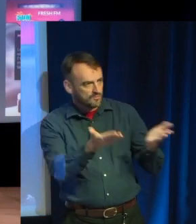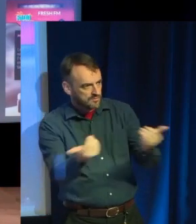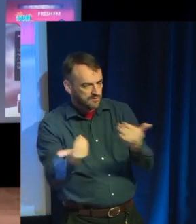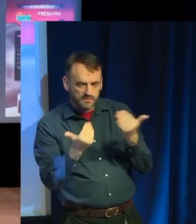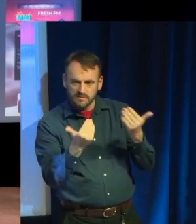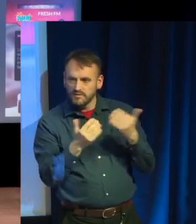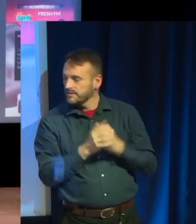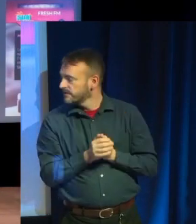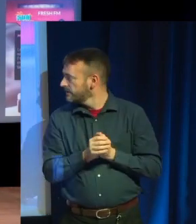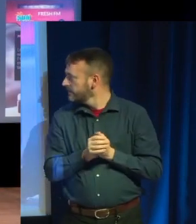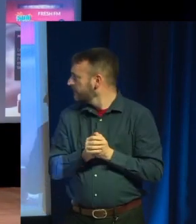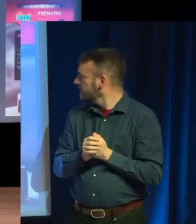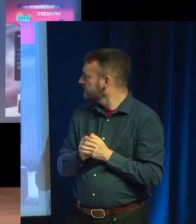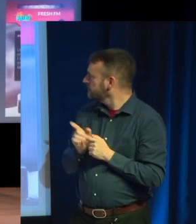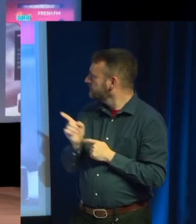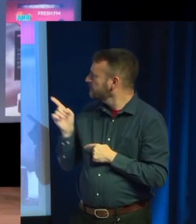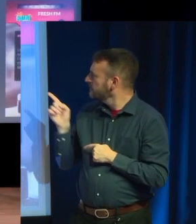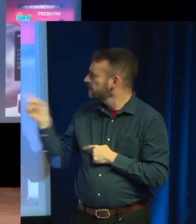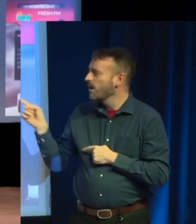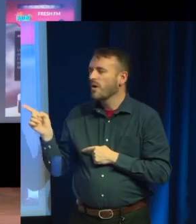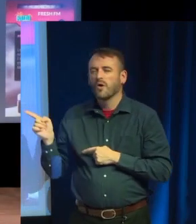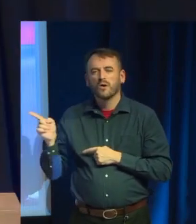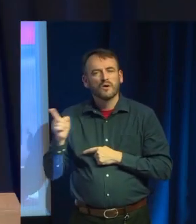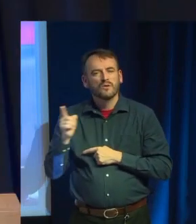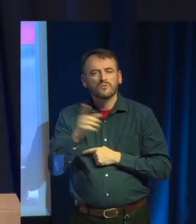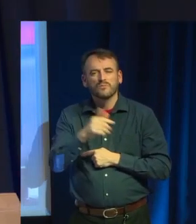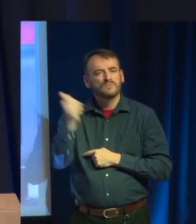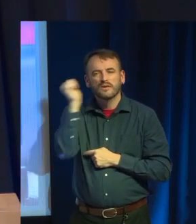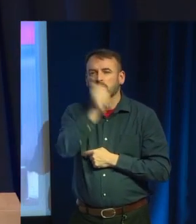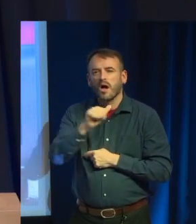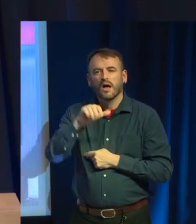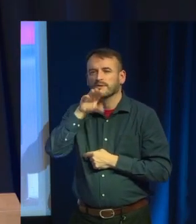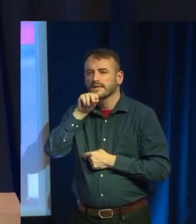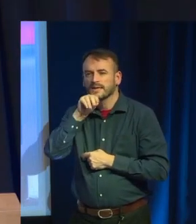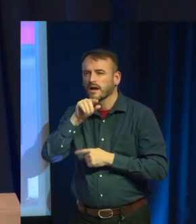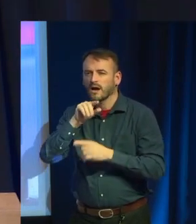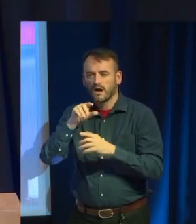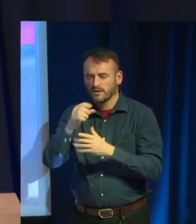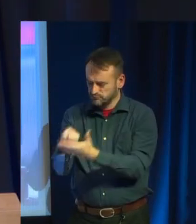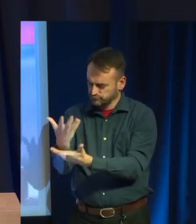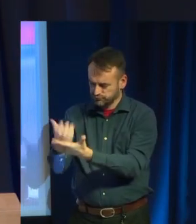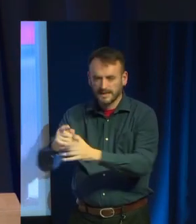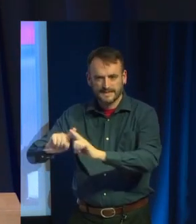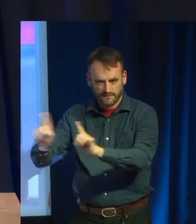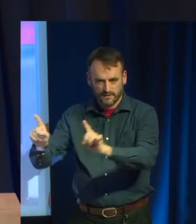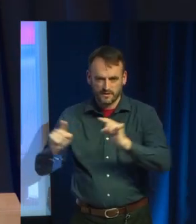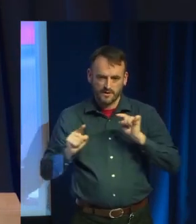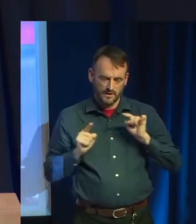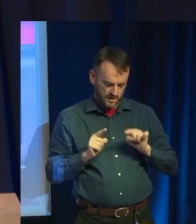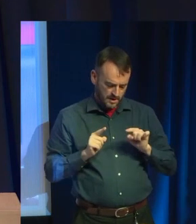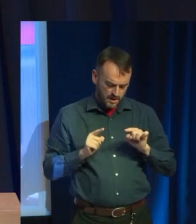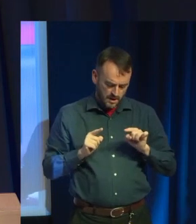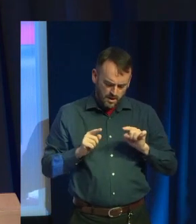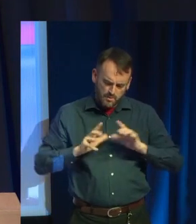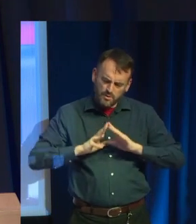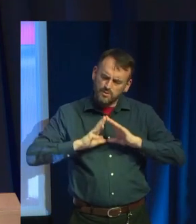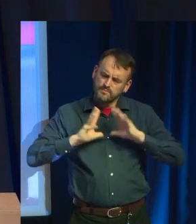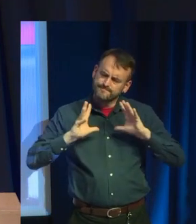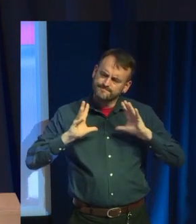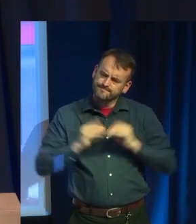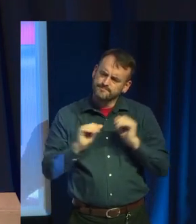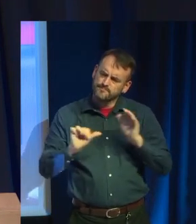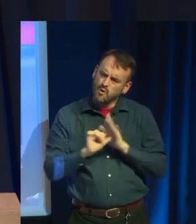that you're hearing from in a couple of minutes. But the whole problem of just doing audio